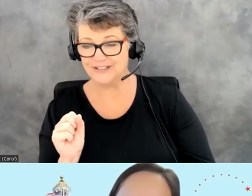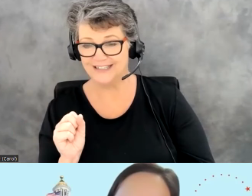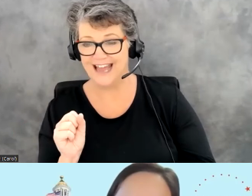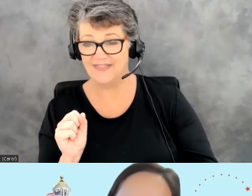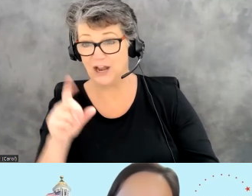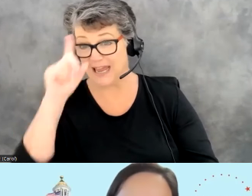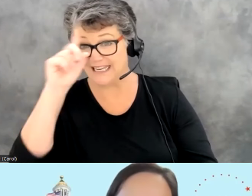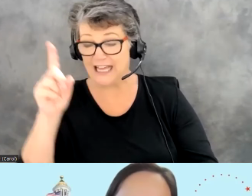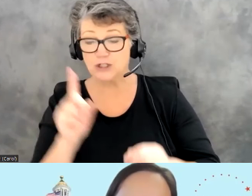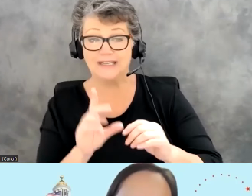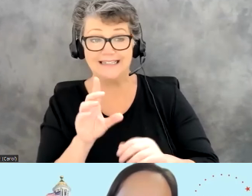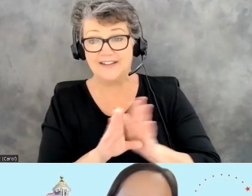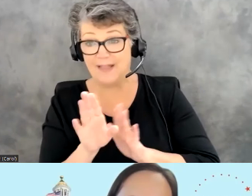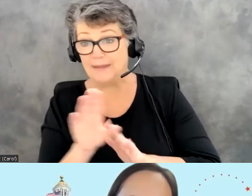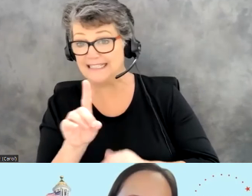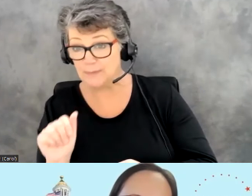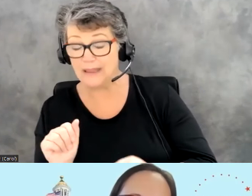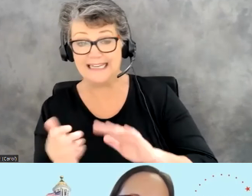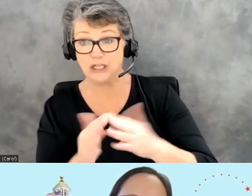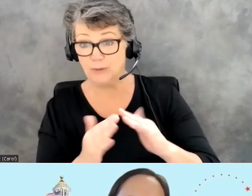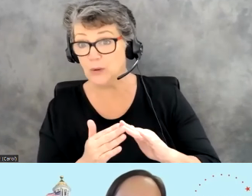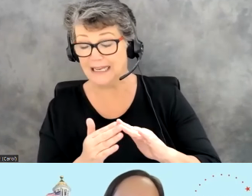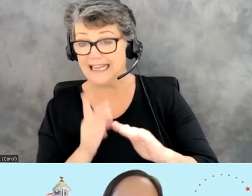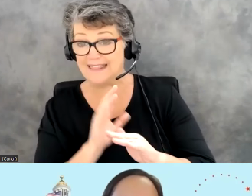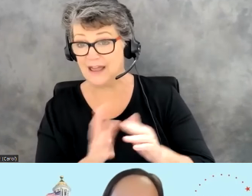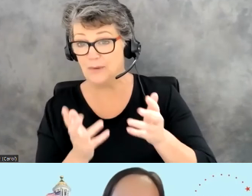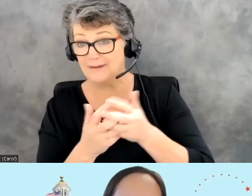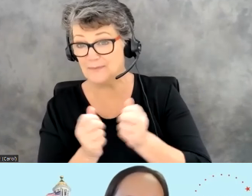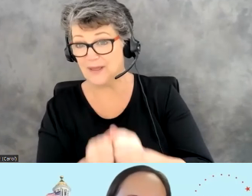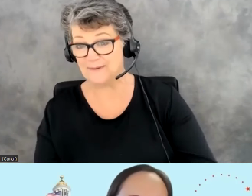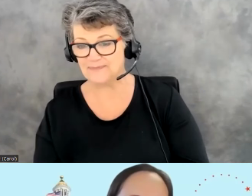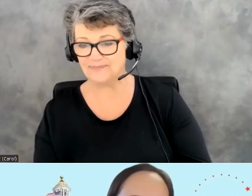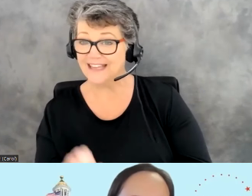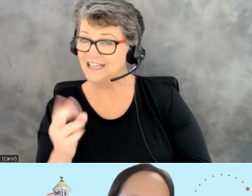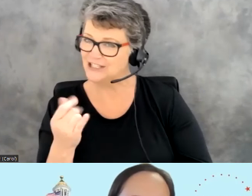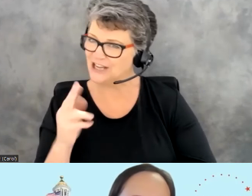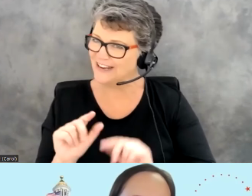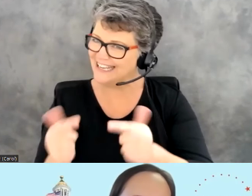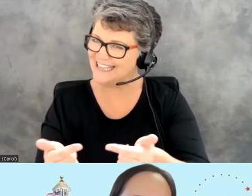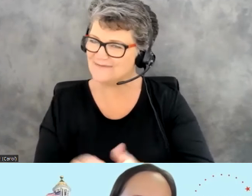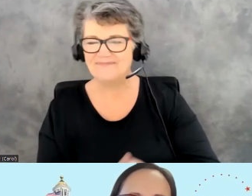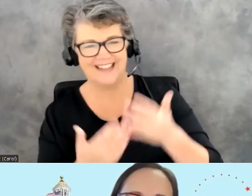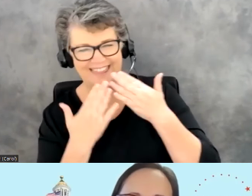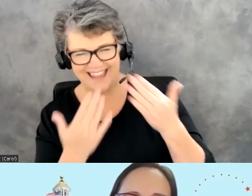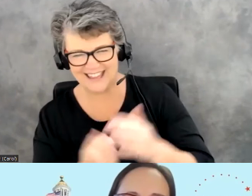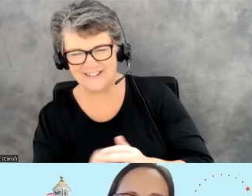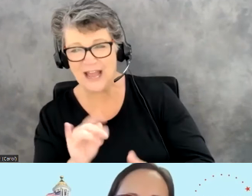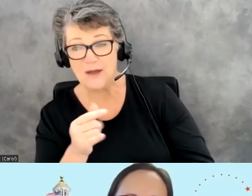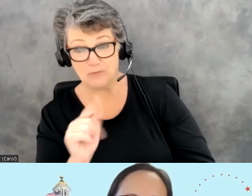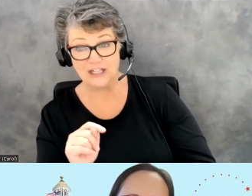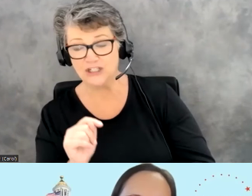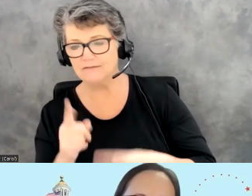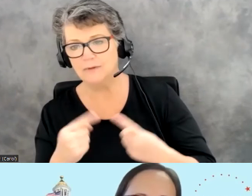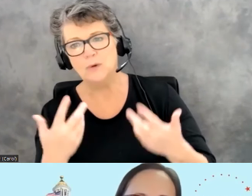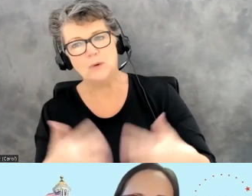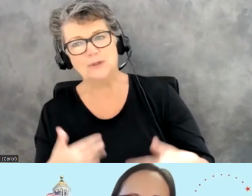and developmental disabilities community intersects with. Sheridan. Awesome. Thank you. And Bridget, it's been so